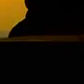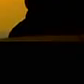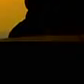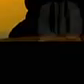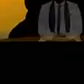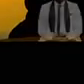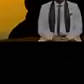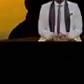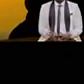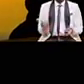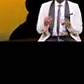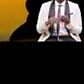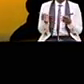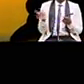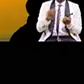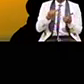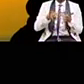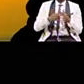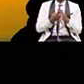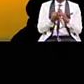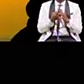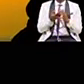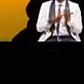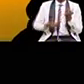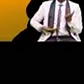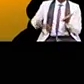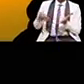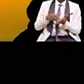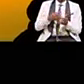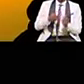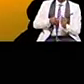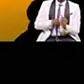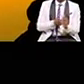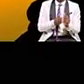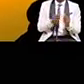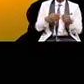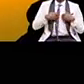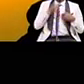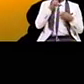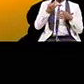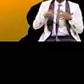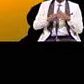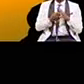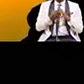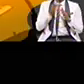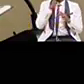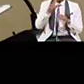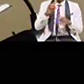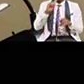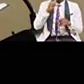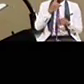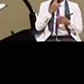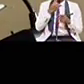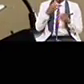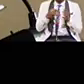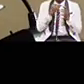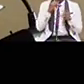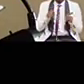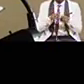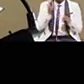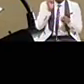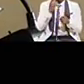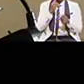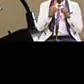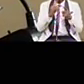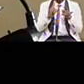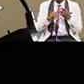Until they become born again, follow-up has not started. Be thou diligent. It's like he's talking to one person.